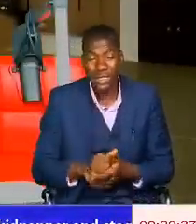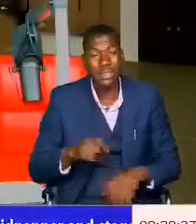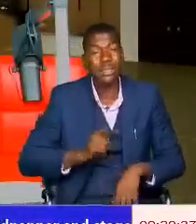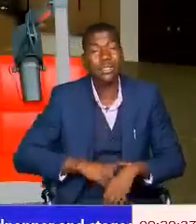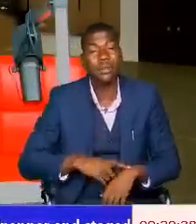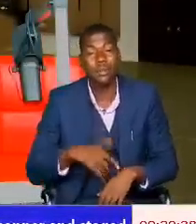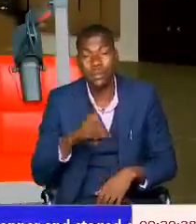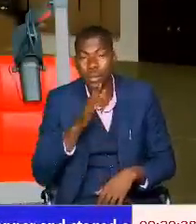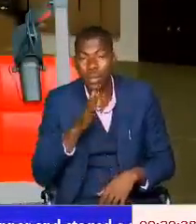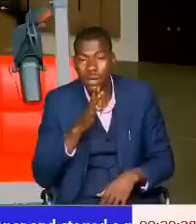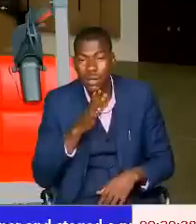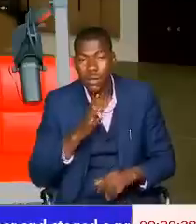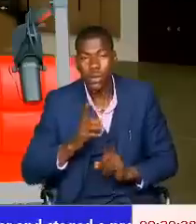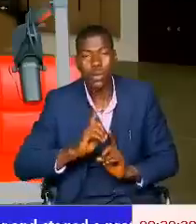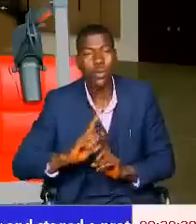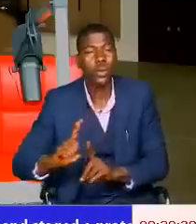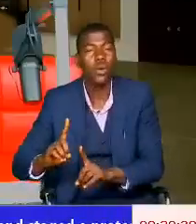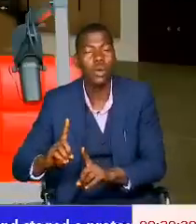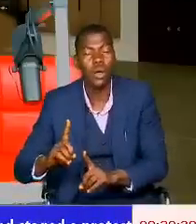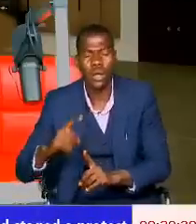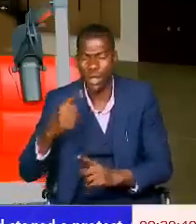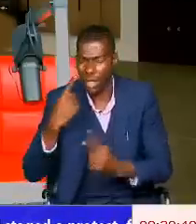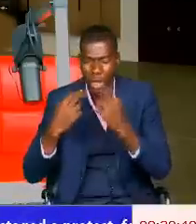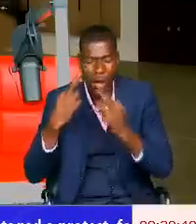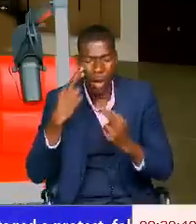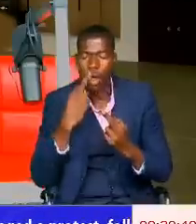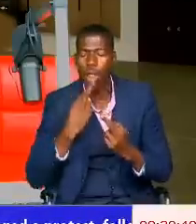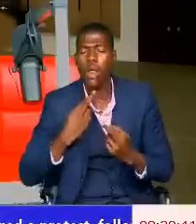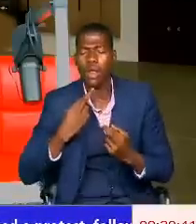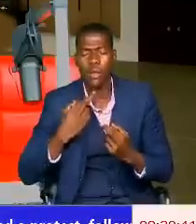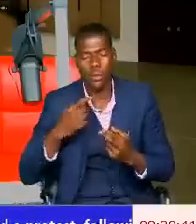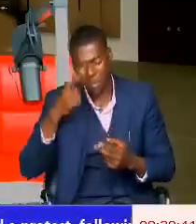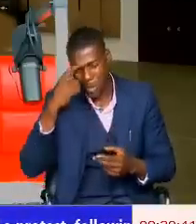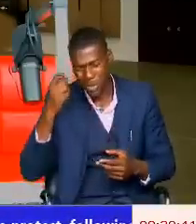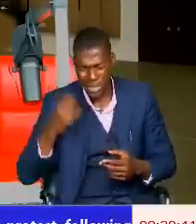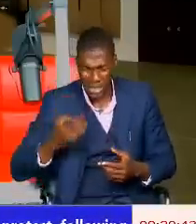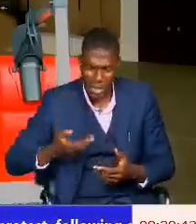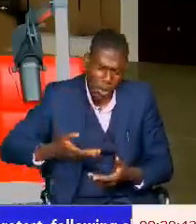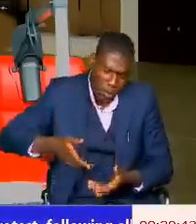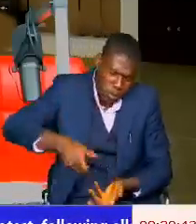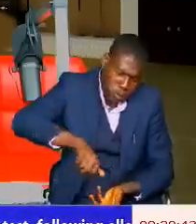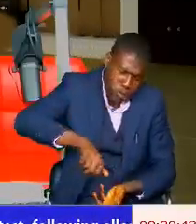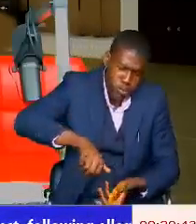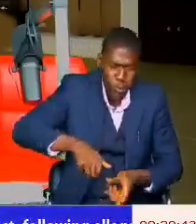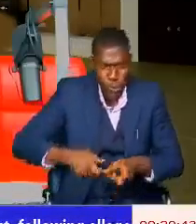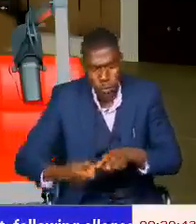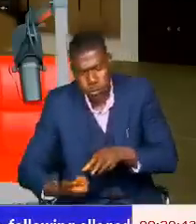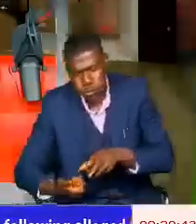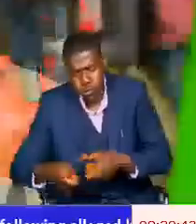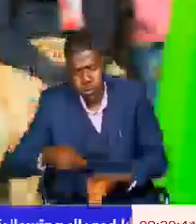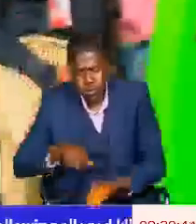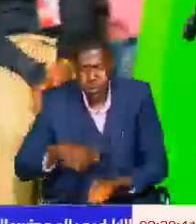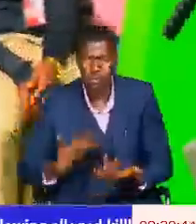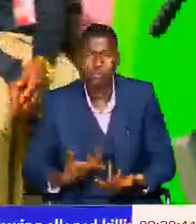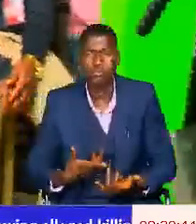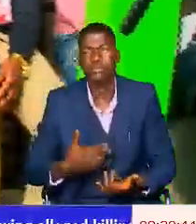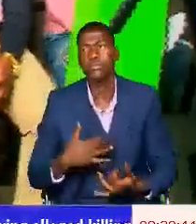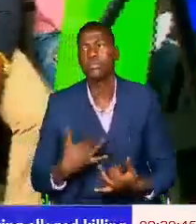her eye red because of smoke, because of where she they try make the firewood catch. My